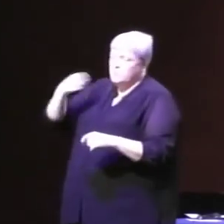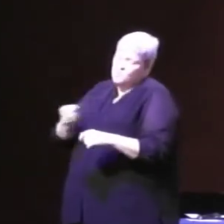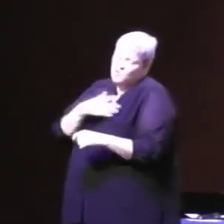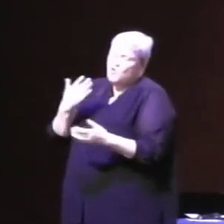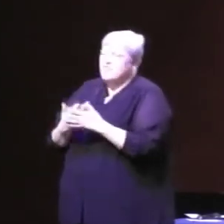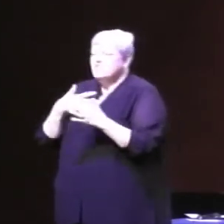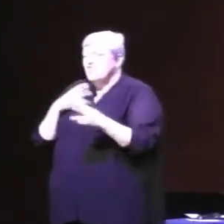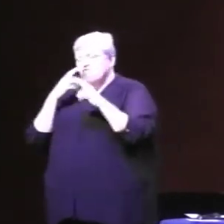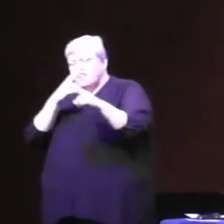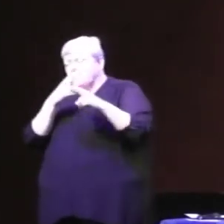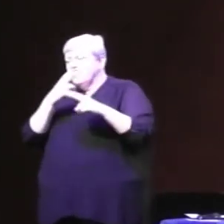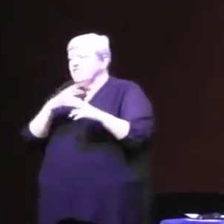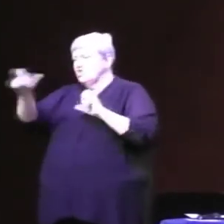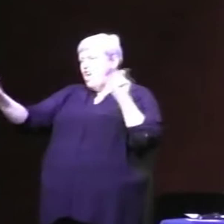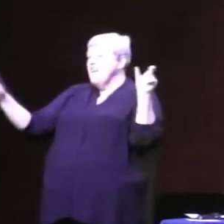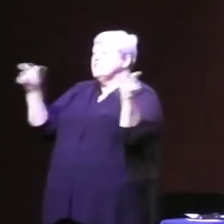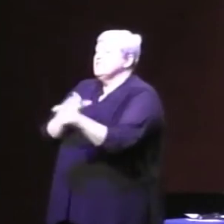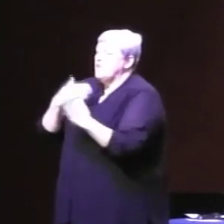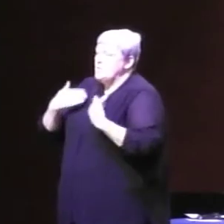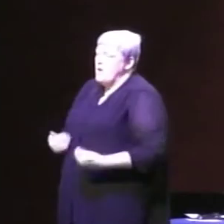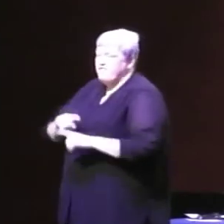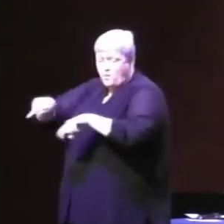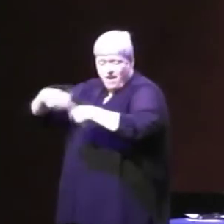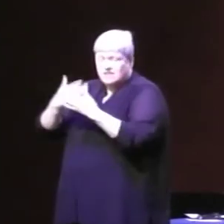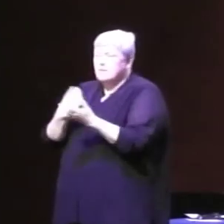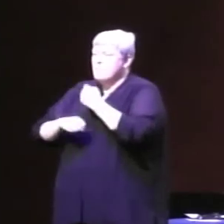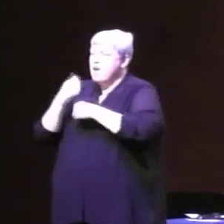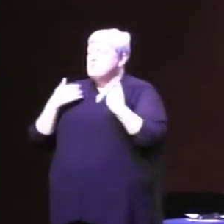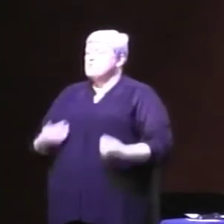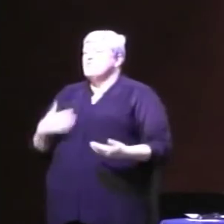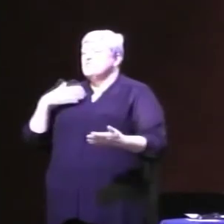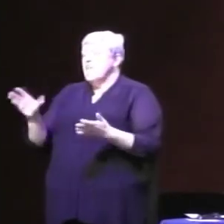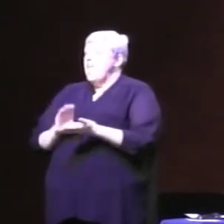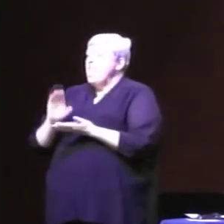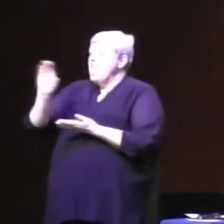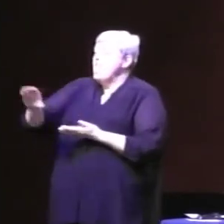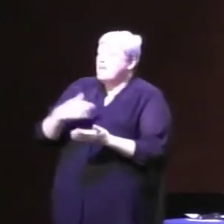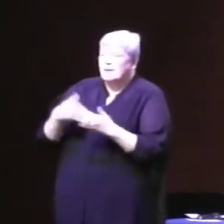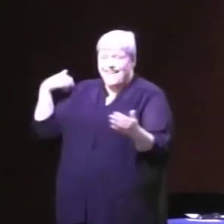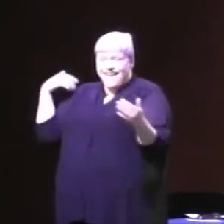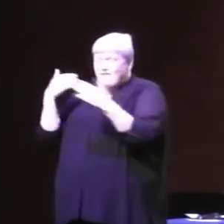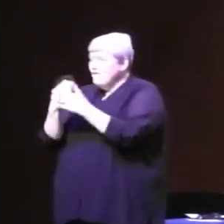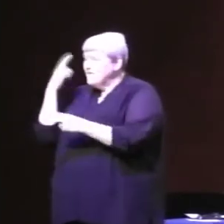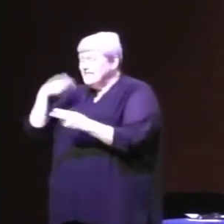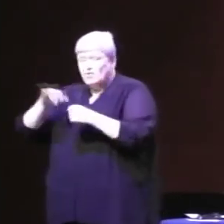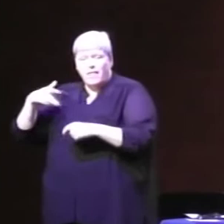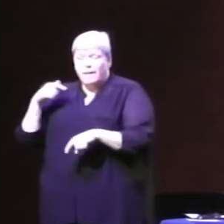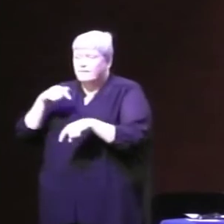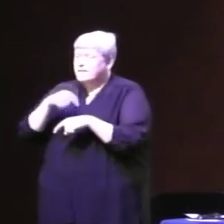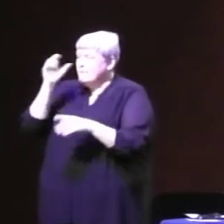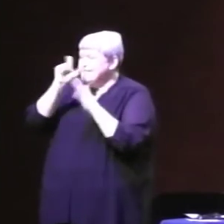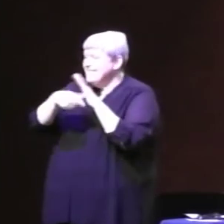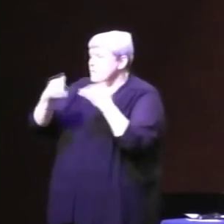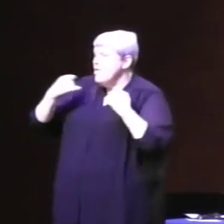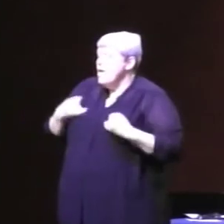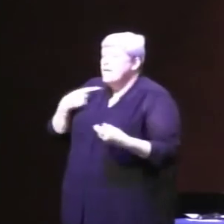over the biggest transfer of wealth from us and our class to the wealthy few that any of us have seen in our lifetimes. The disabled and the ill are being denied